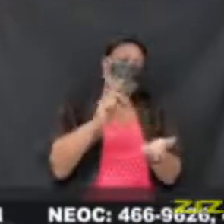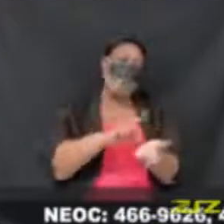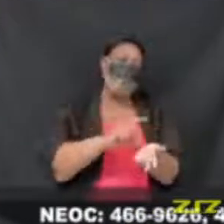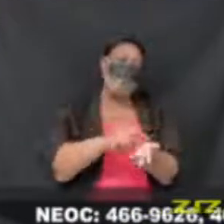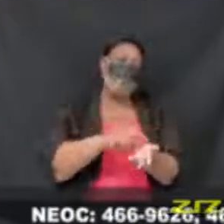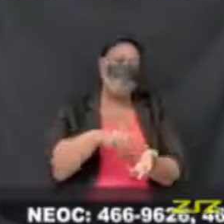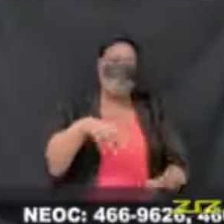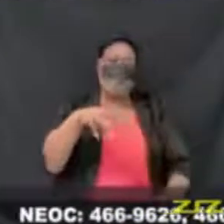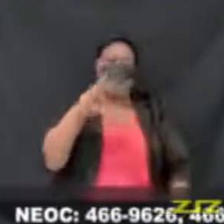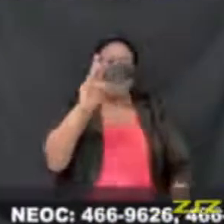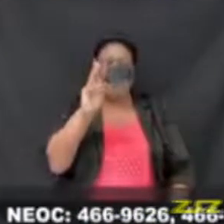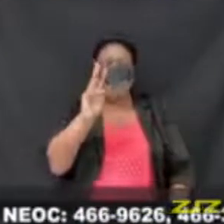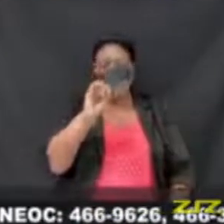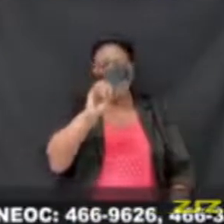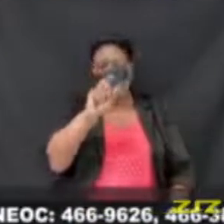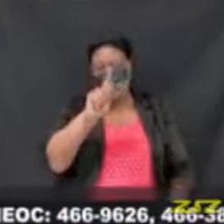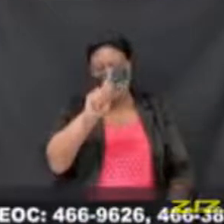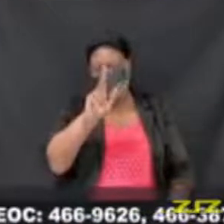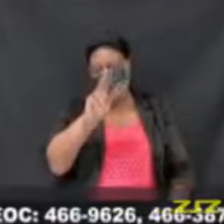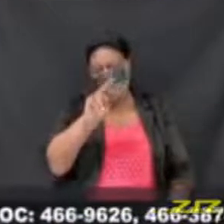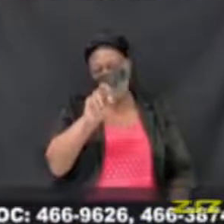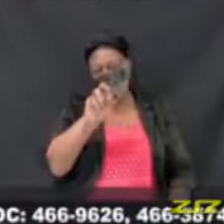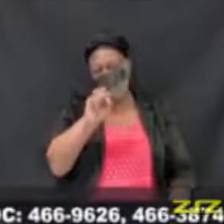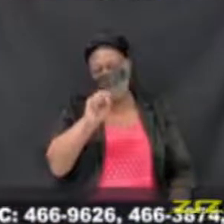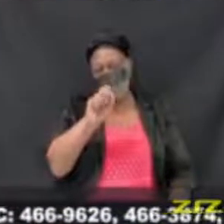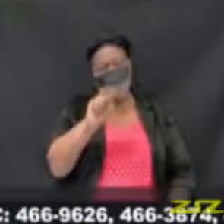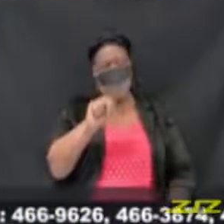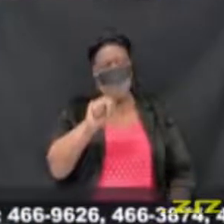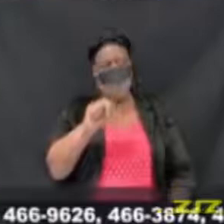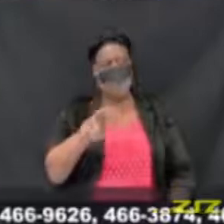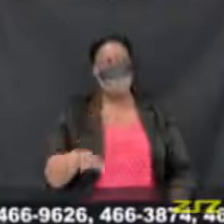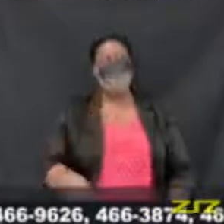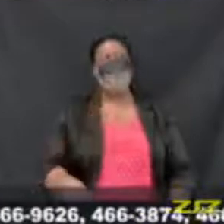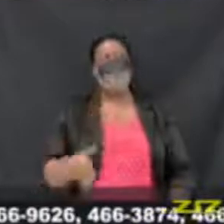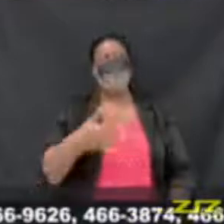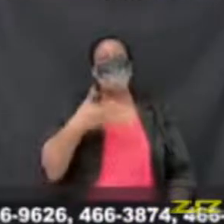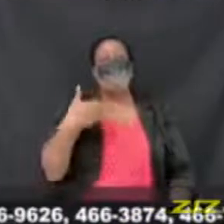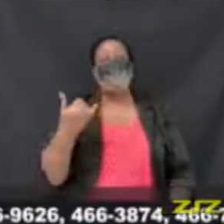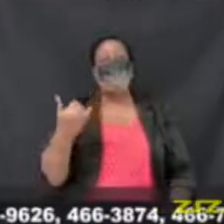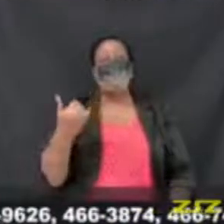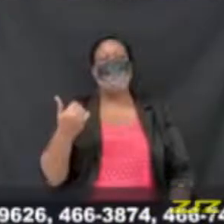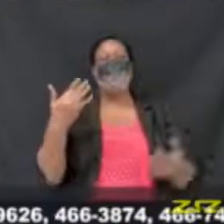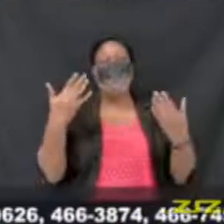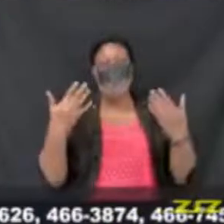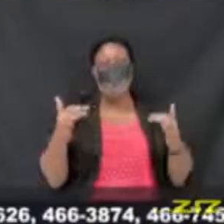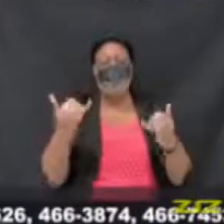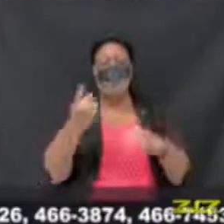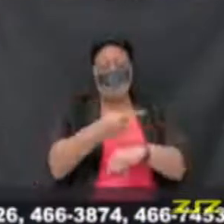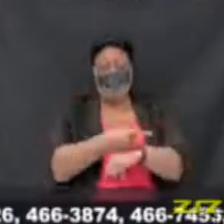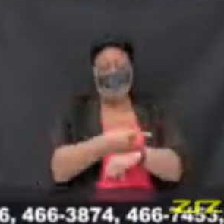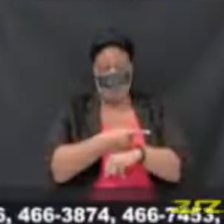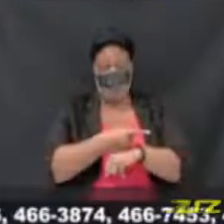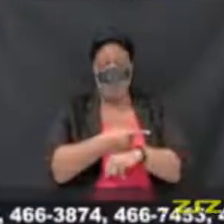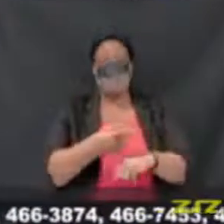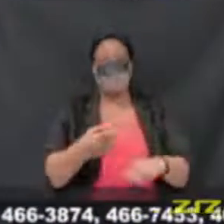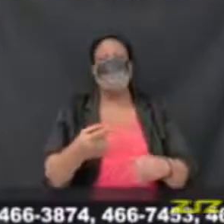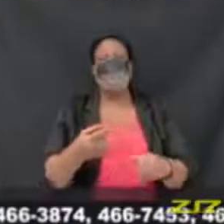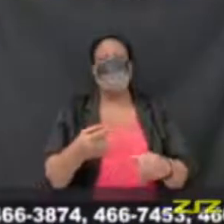taken the time out to answer some of the questions. As we conclude today's briefing,